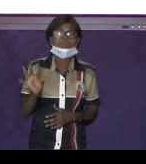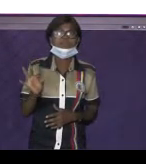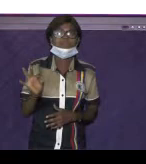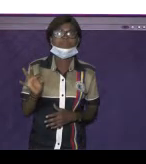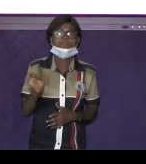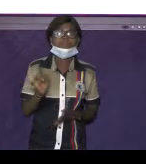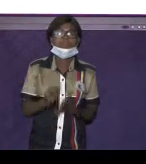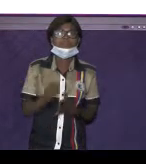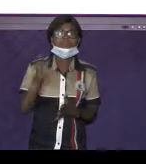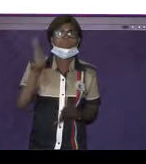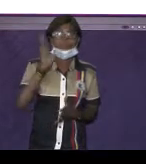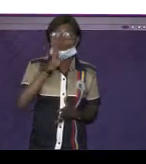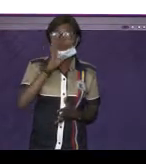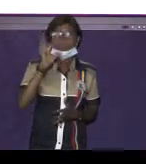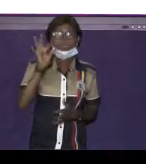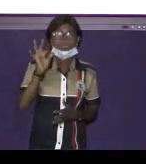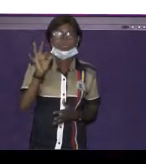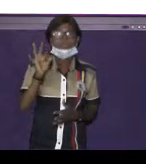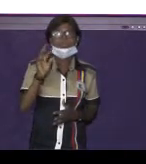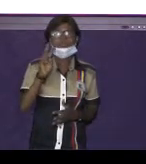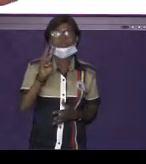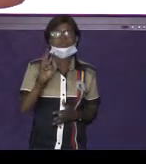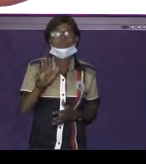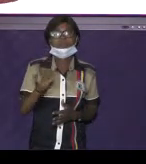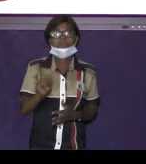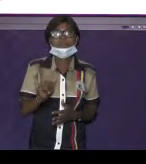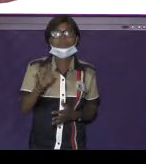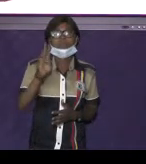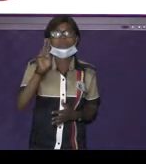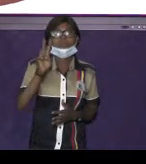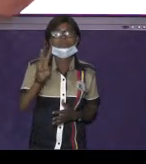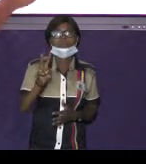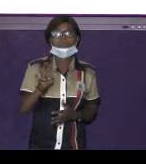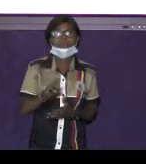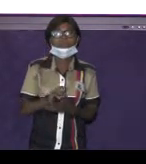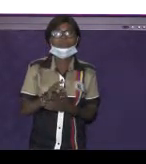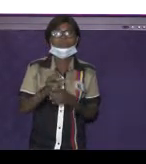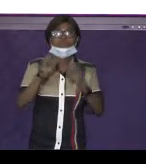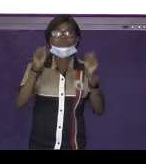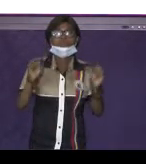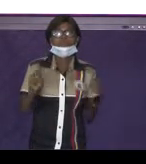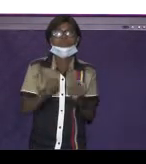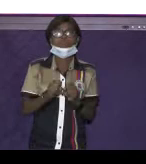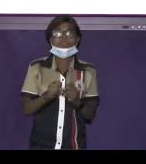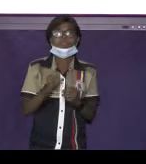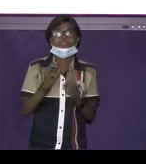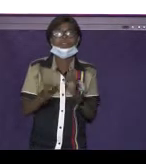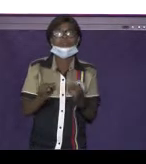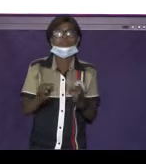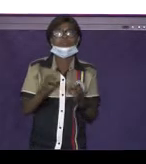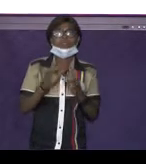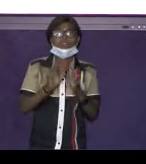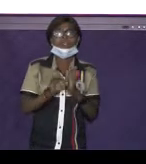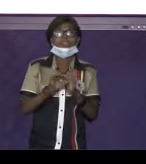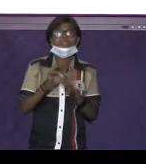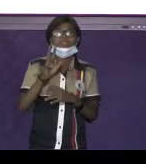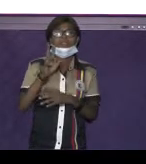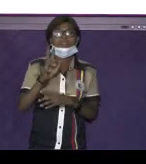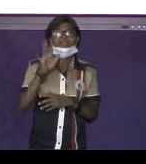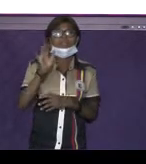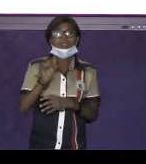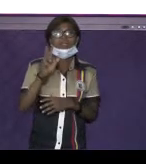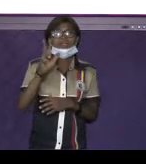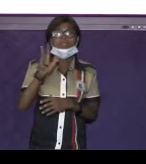9. That will be 9 2 by 2 squares. So let me add that plus 9. And then if we count all the 3 by 3 squares, let's